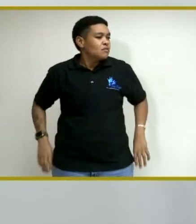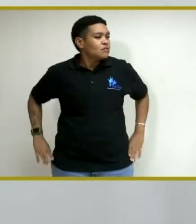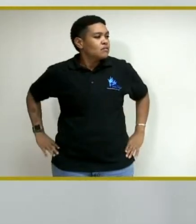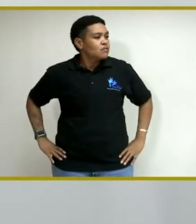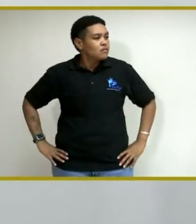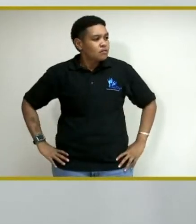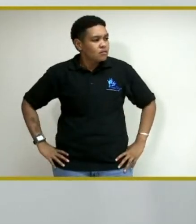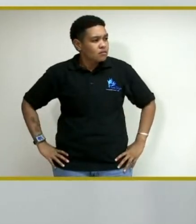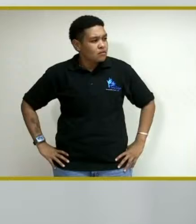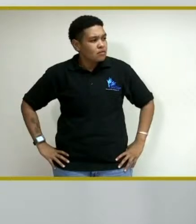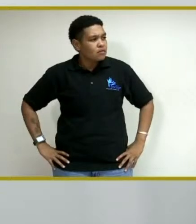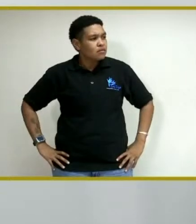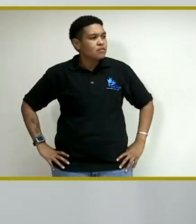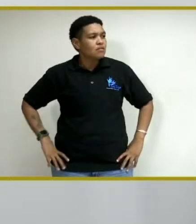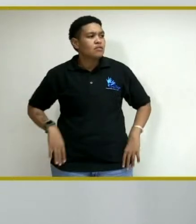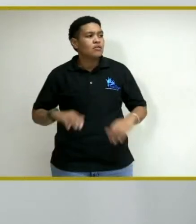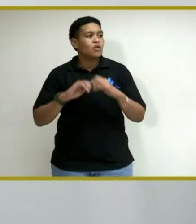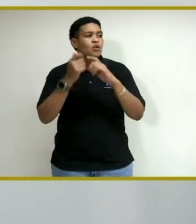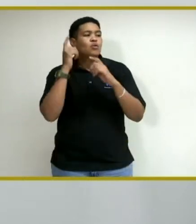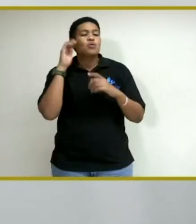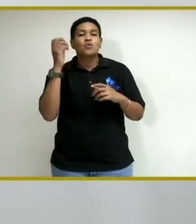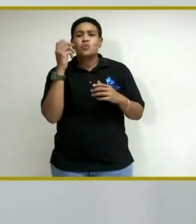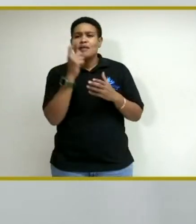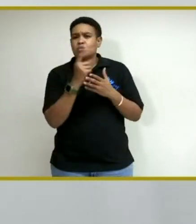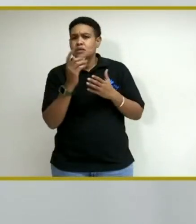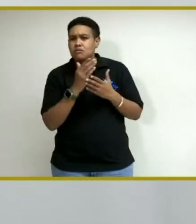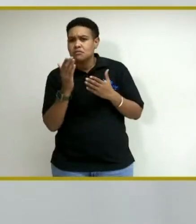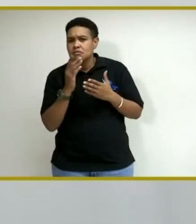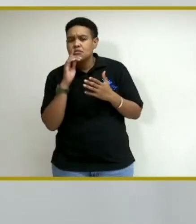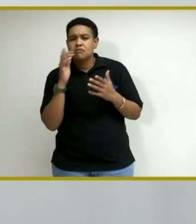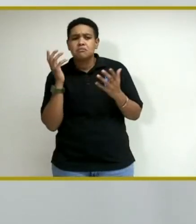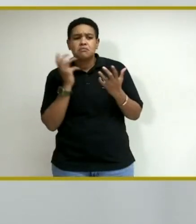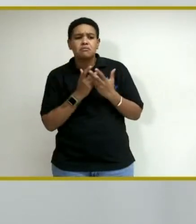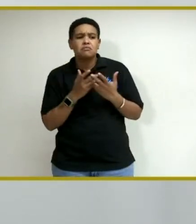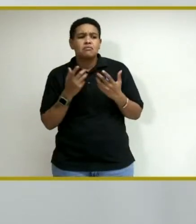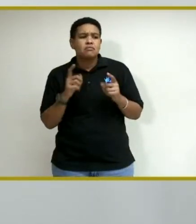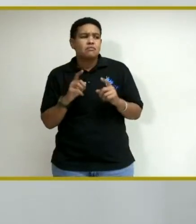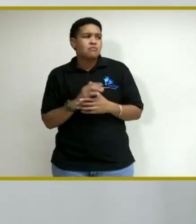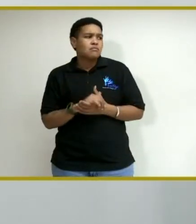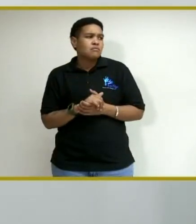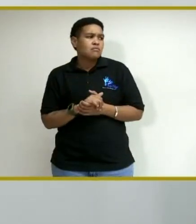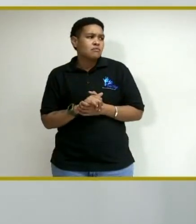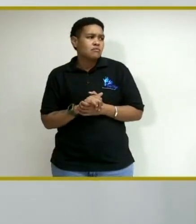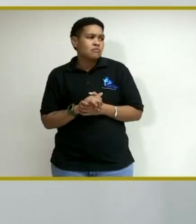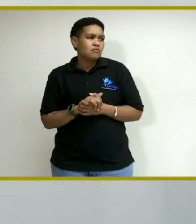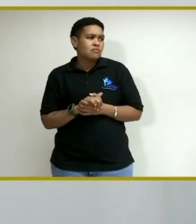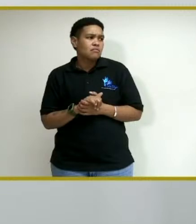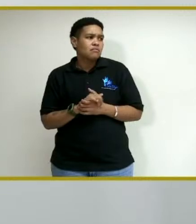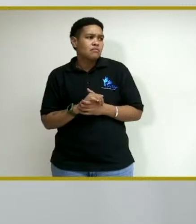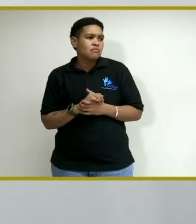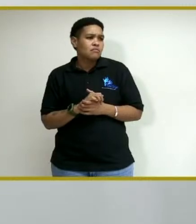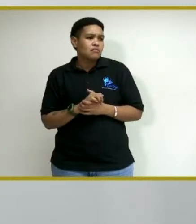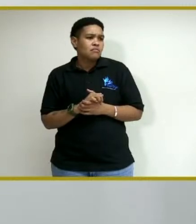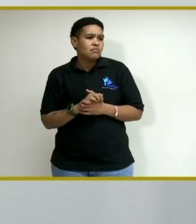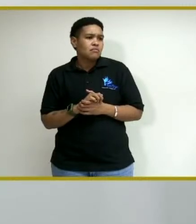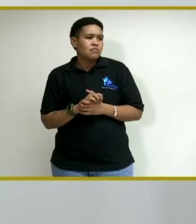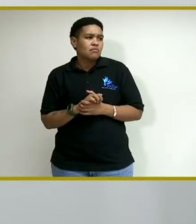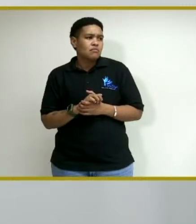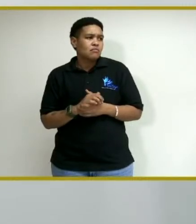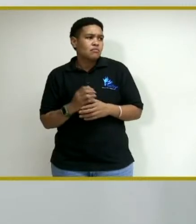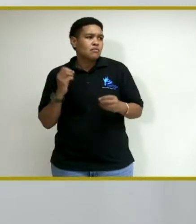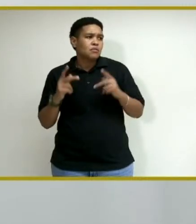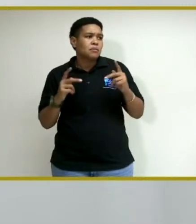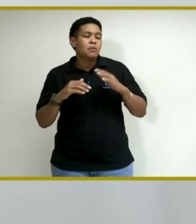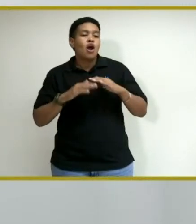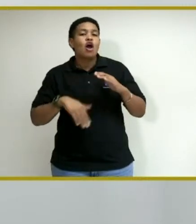how do we know that they're going for the 12 weeks? All right, so you have the data on the over 50 first doses?